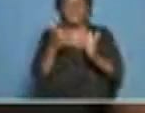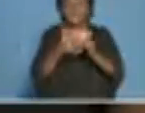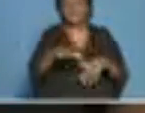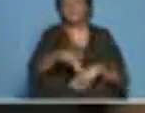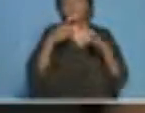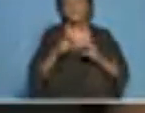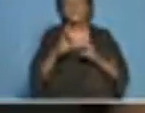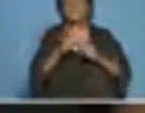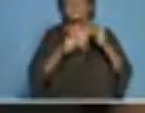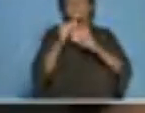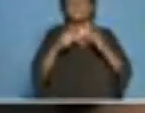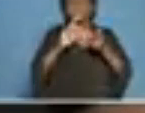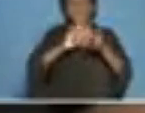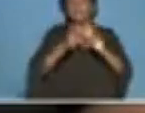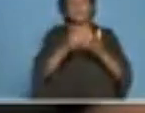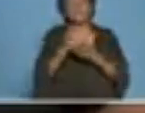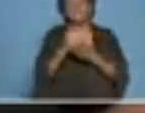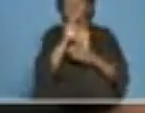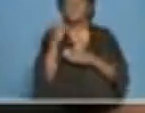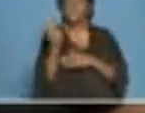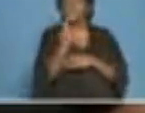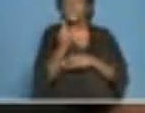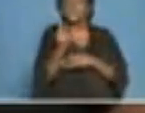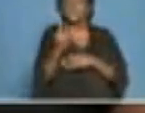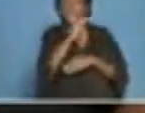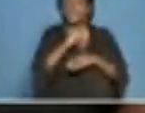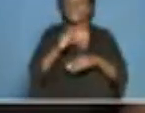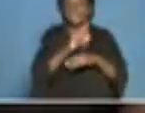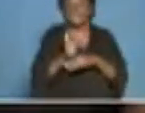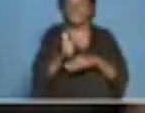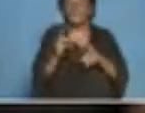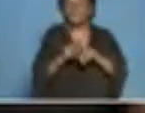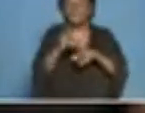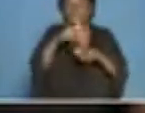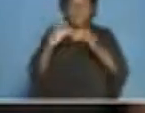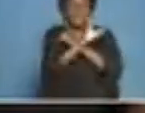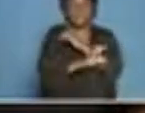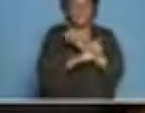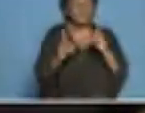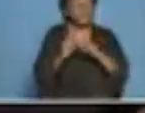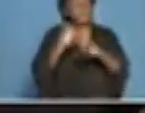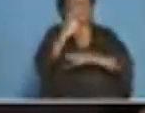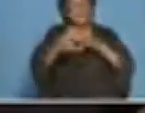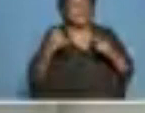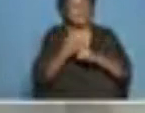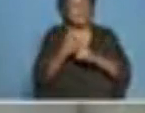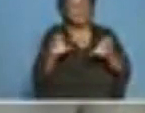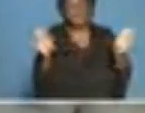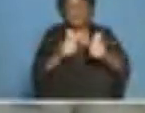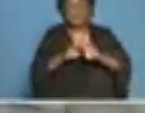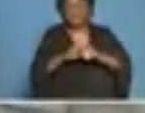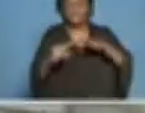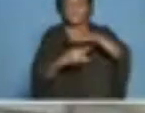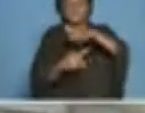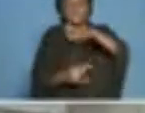build partnership not only nationally, but within the Caribbean, also internationally, to bridge the gaps that we have. The net